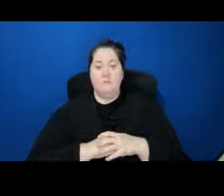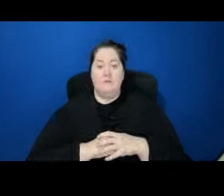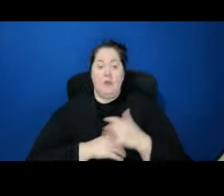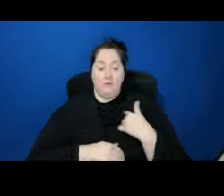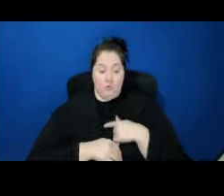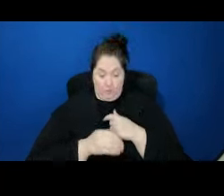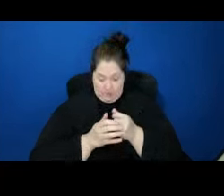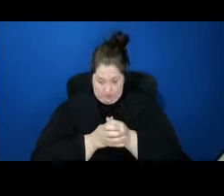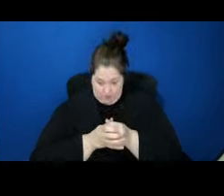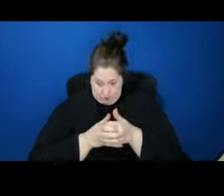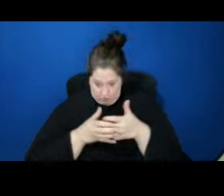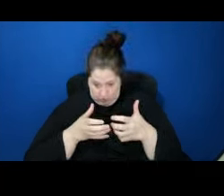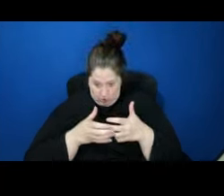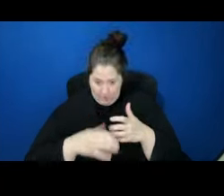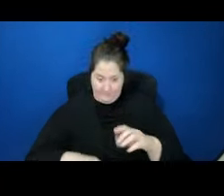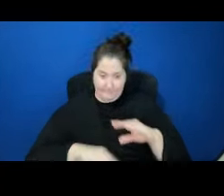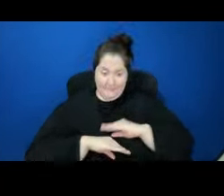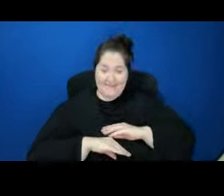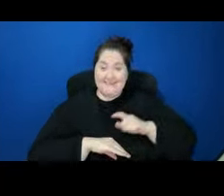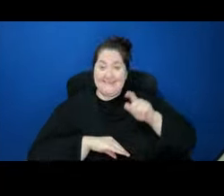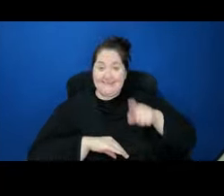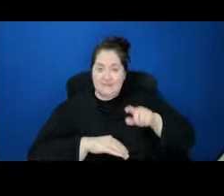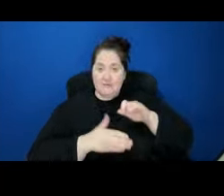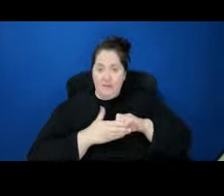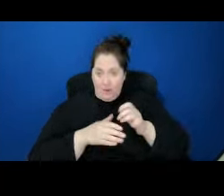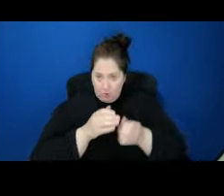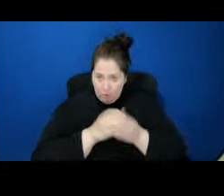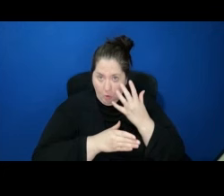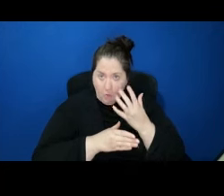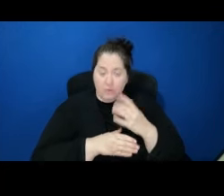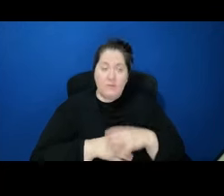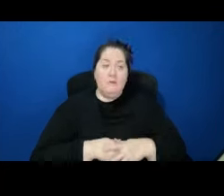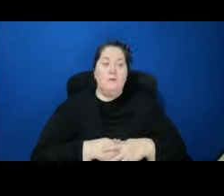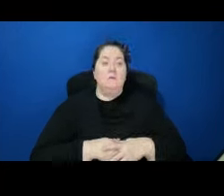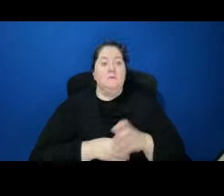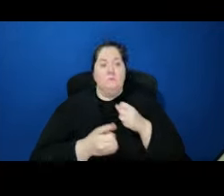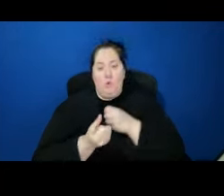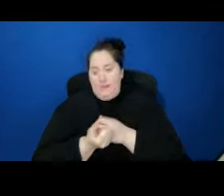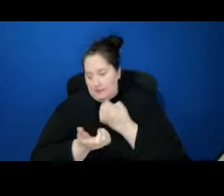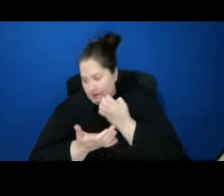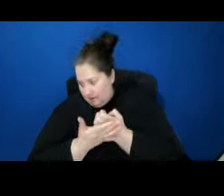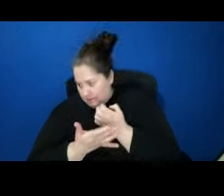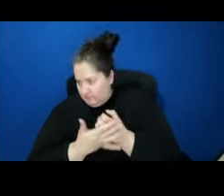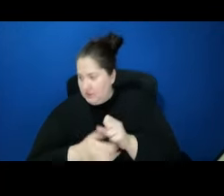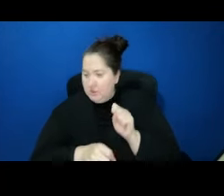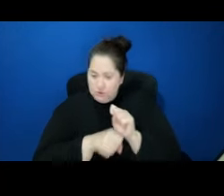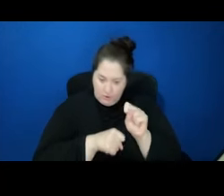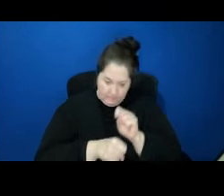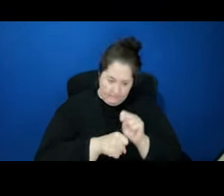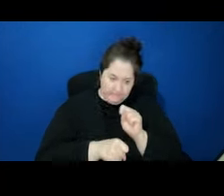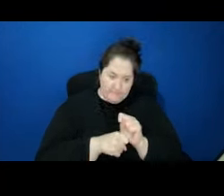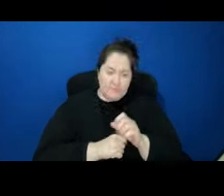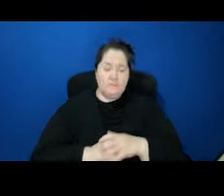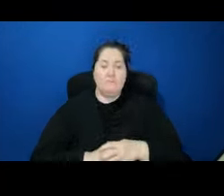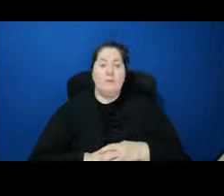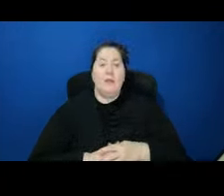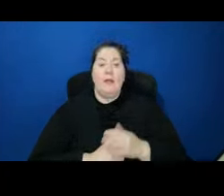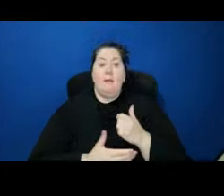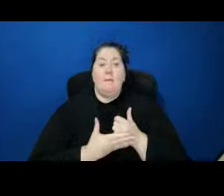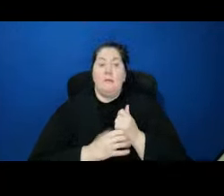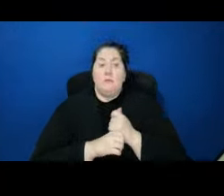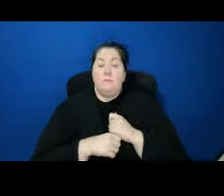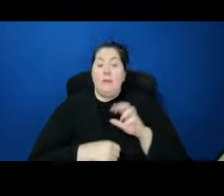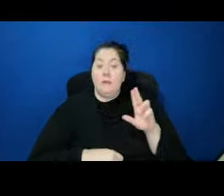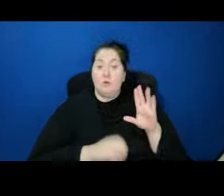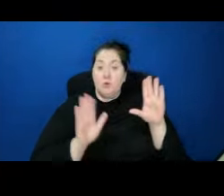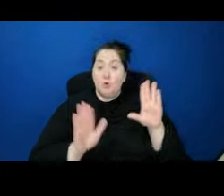grow, it's meeting the needs of growth, it's supporting our economy and jobs, it's helping to make great urban